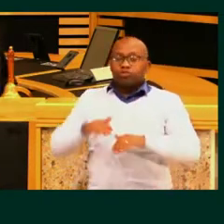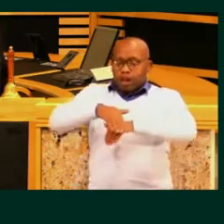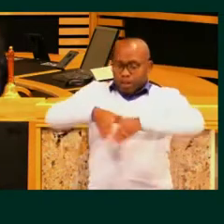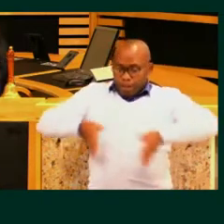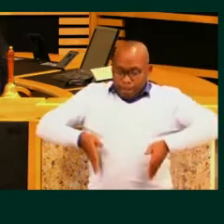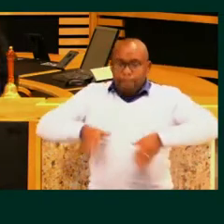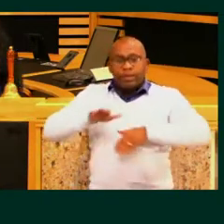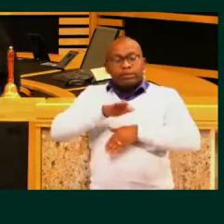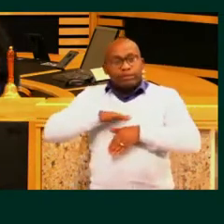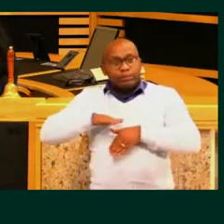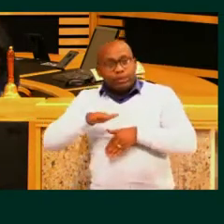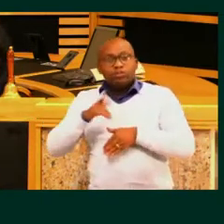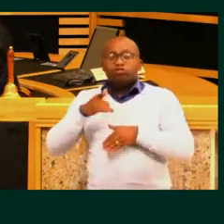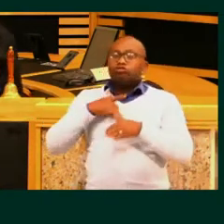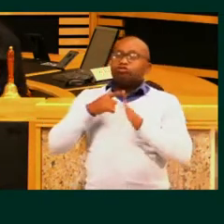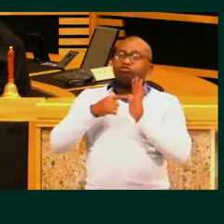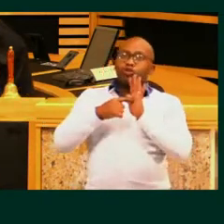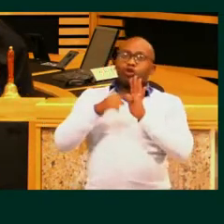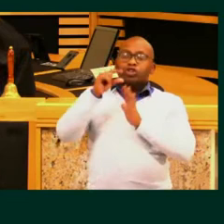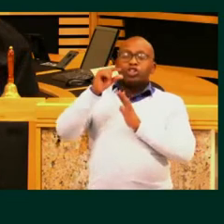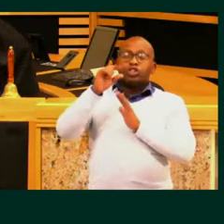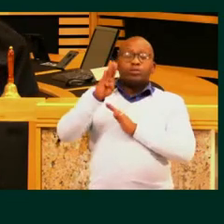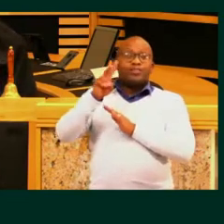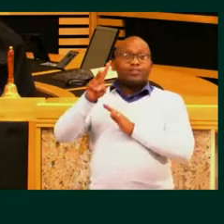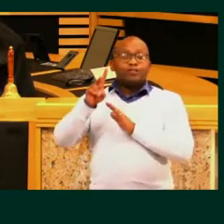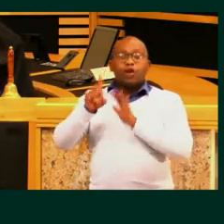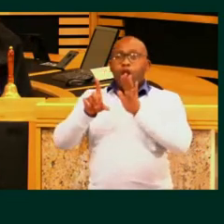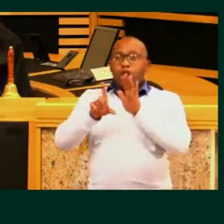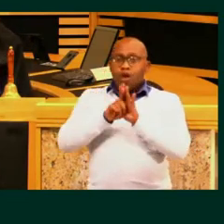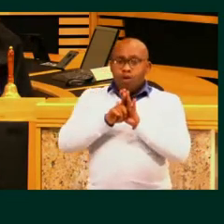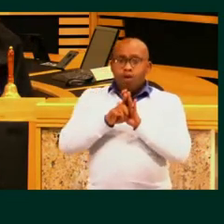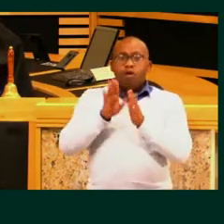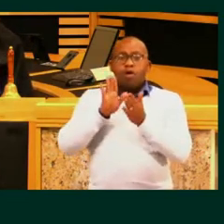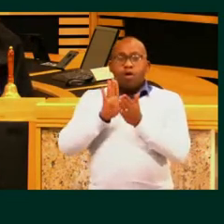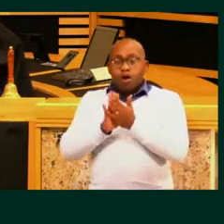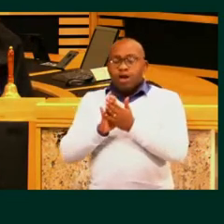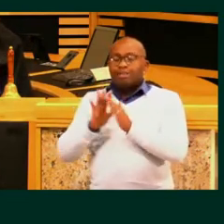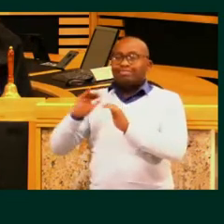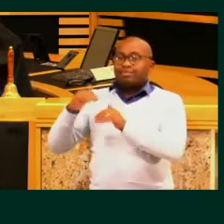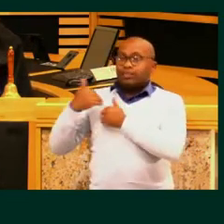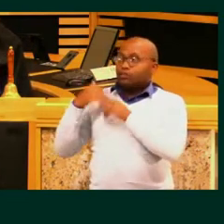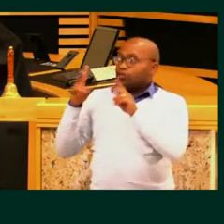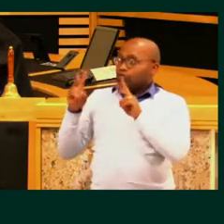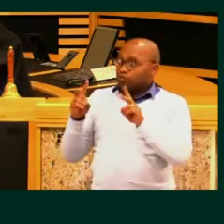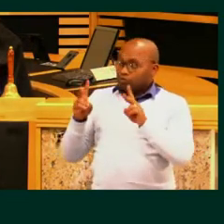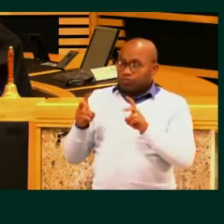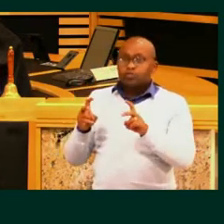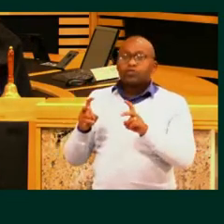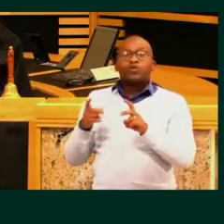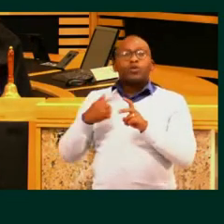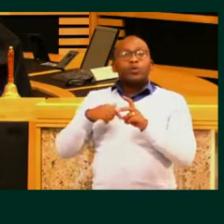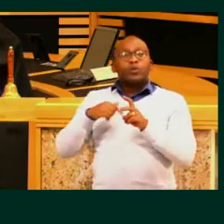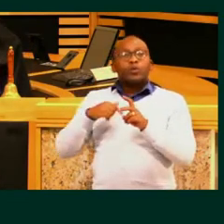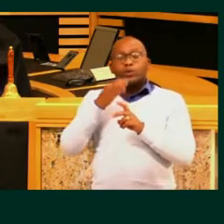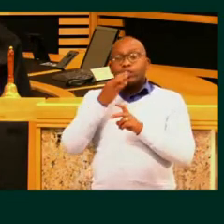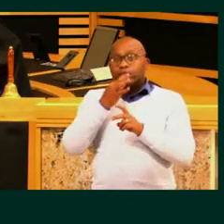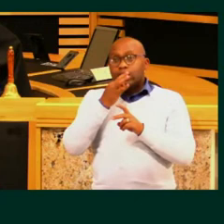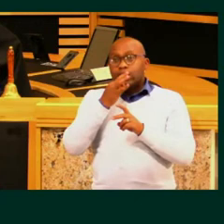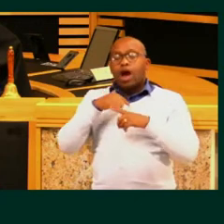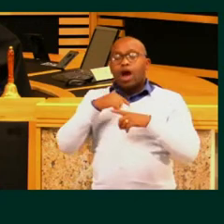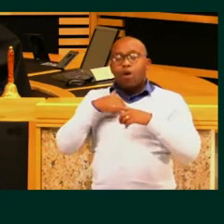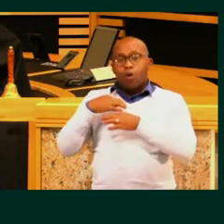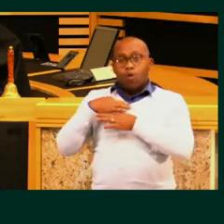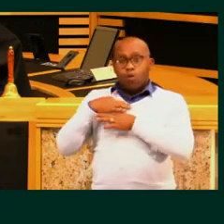gpv laws safe guiding victim rights and enhancing safety we are reaffirming our commitment to a safer